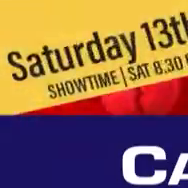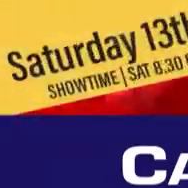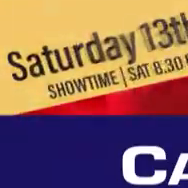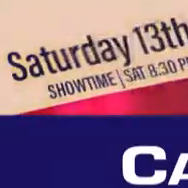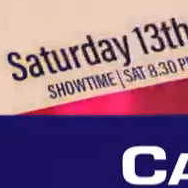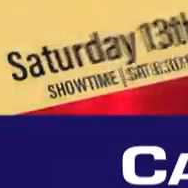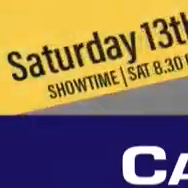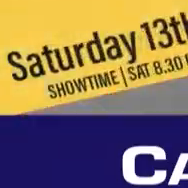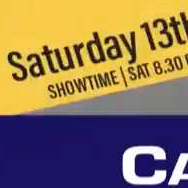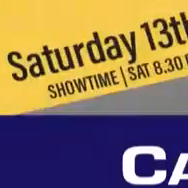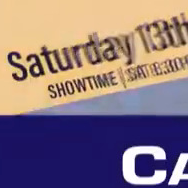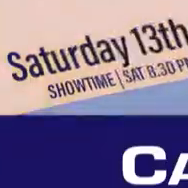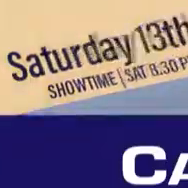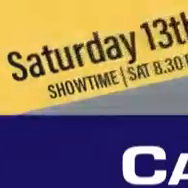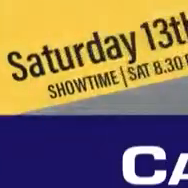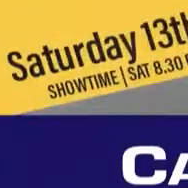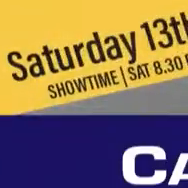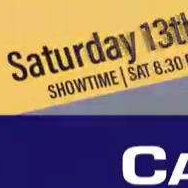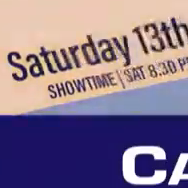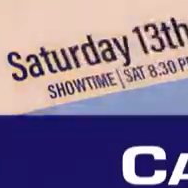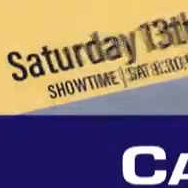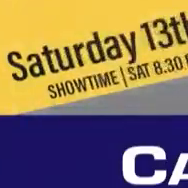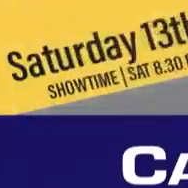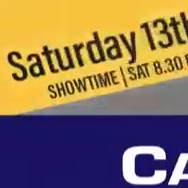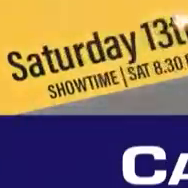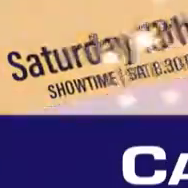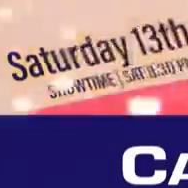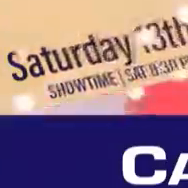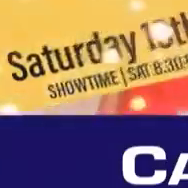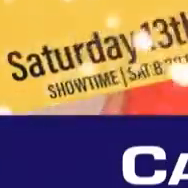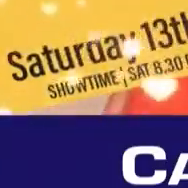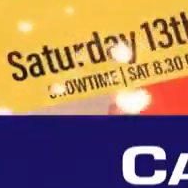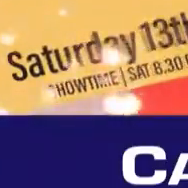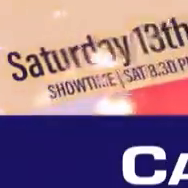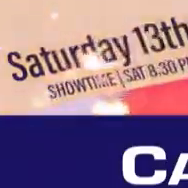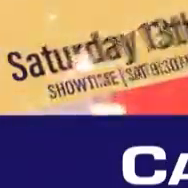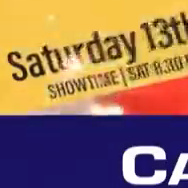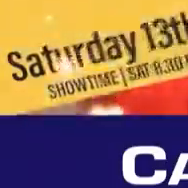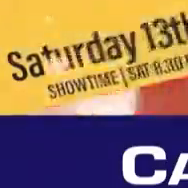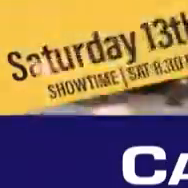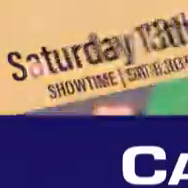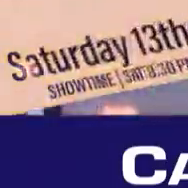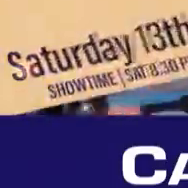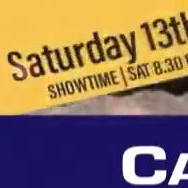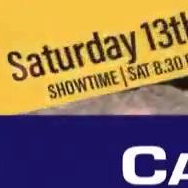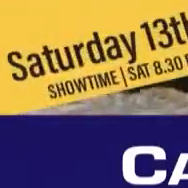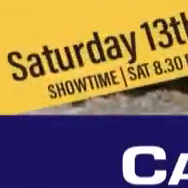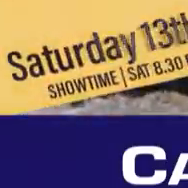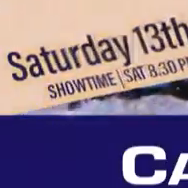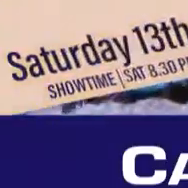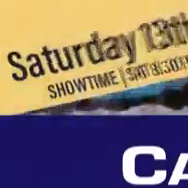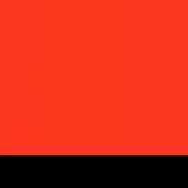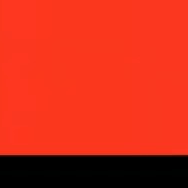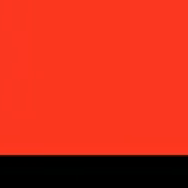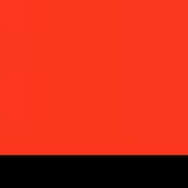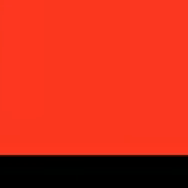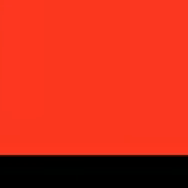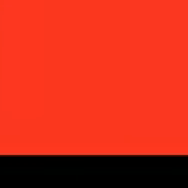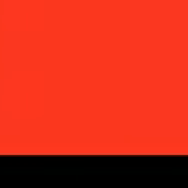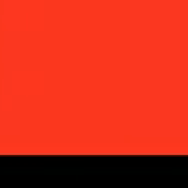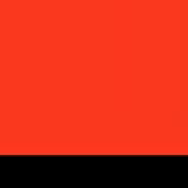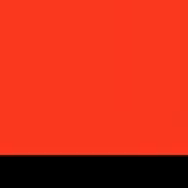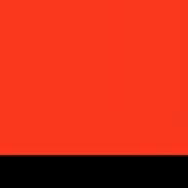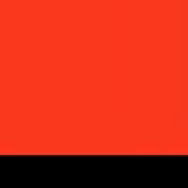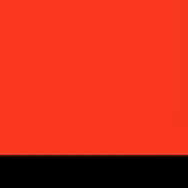swear. You sure about that? It's the hit comedy that everybody is talking about. Love is a Walk.